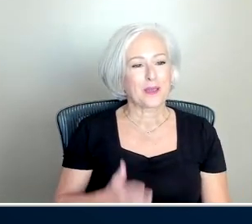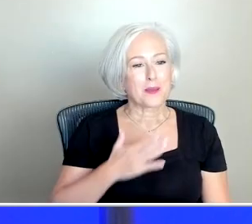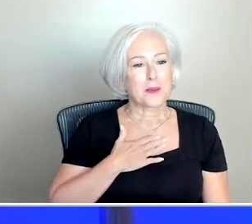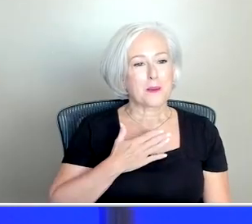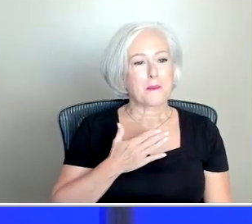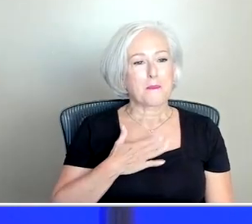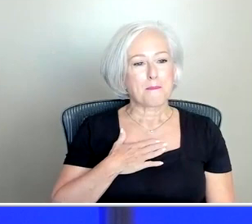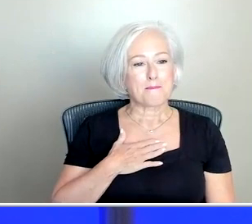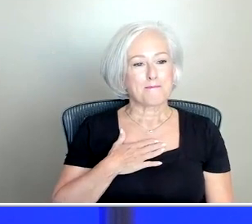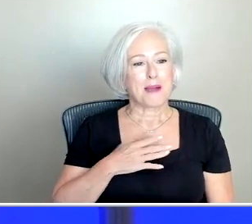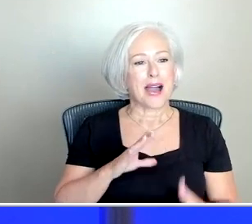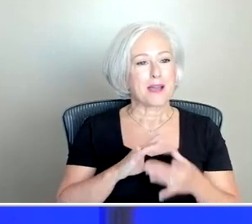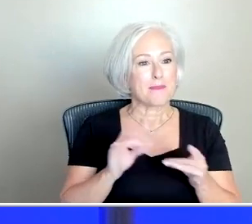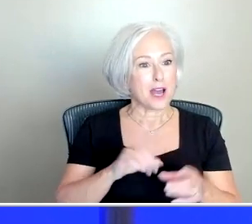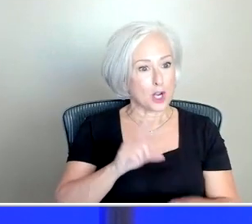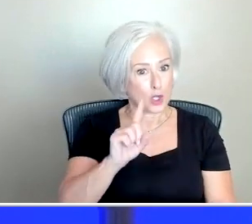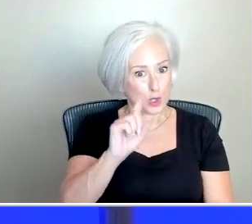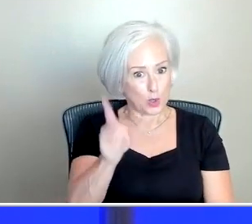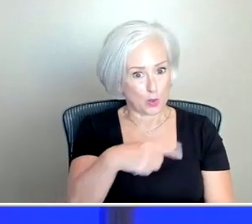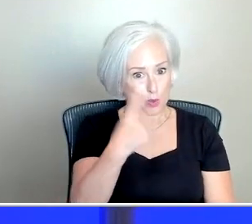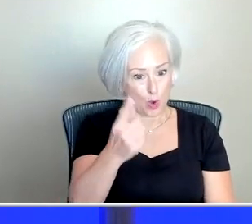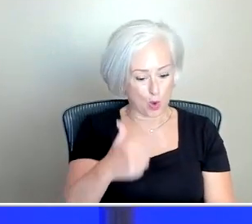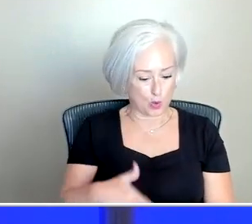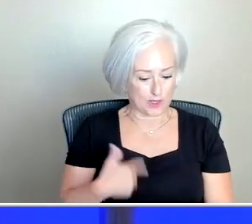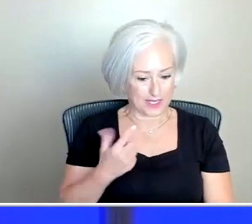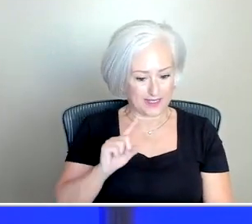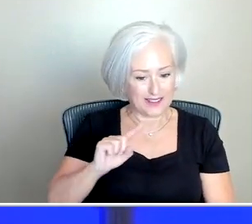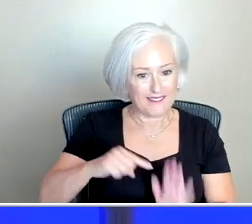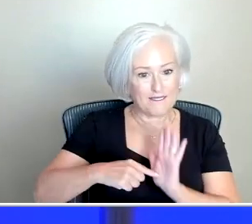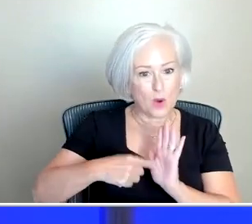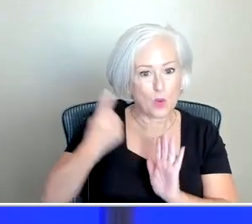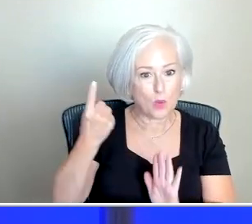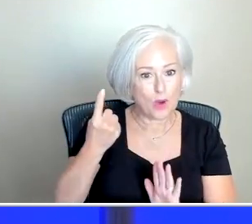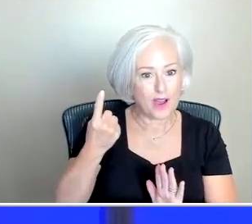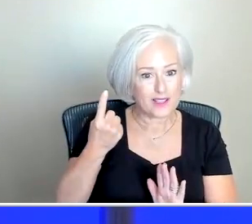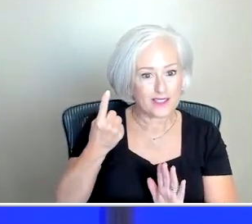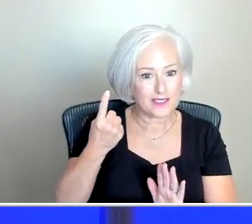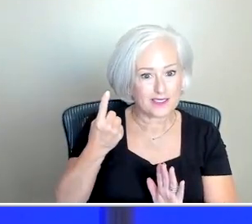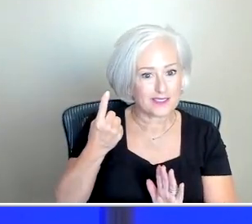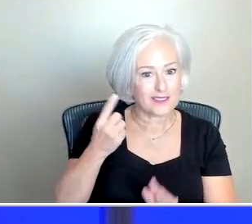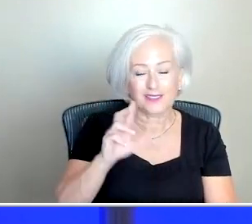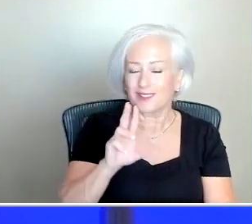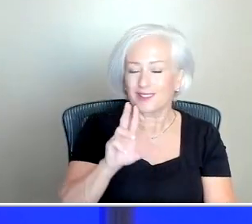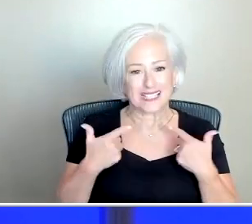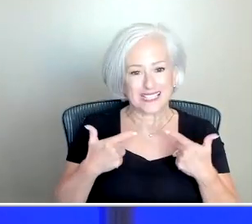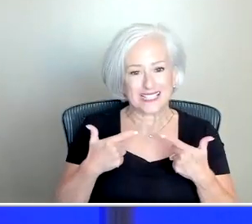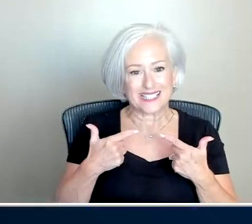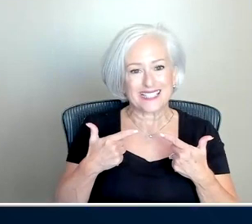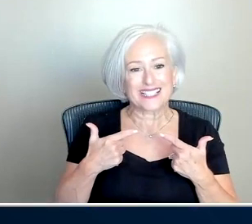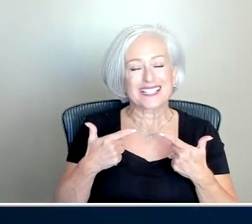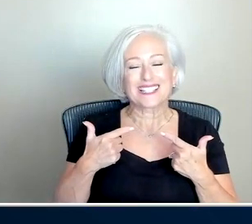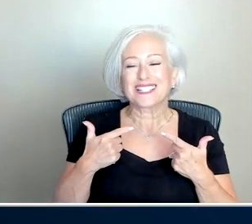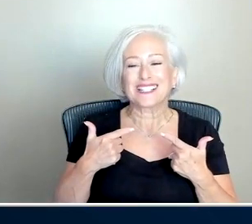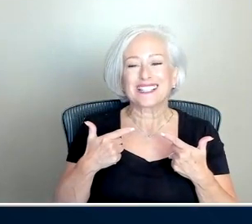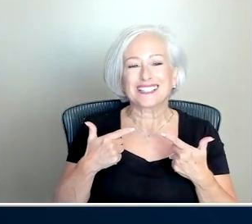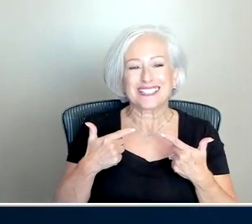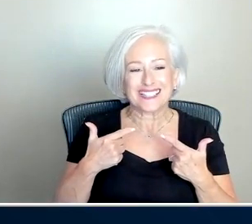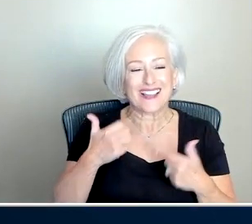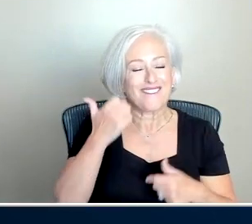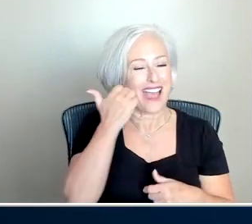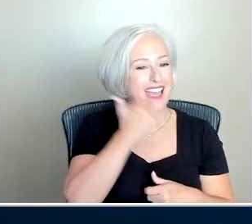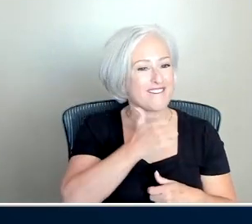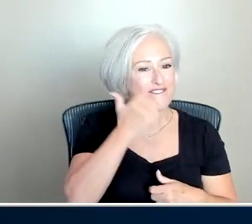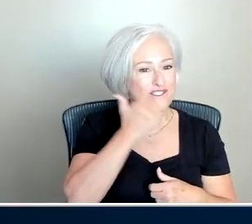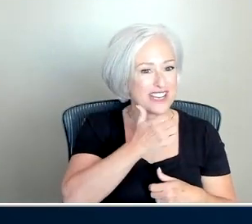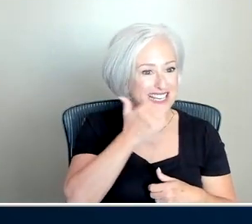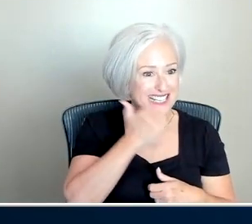once, I don't think that's true. You only die once. You live every day. Oh, I love that. Wow. I love that. I love that. Dr. Rosenthal, thank